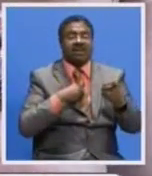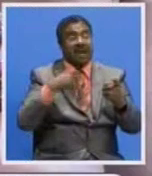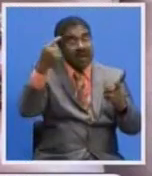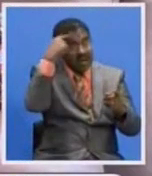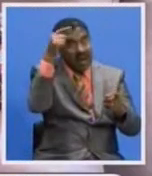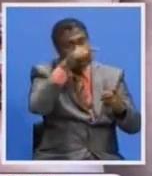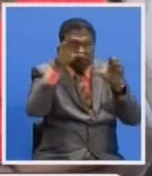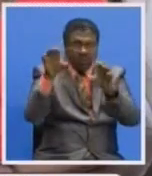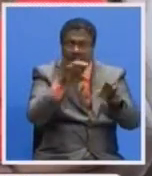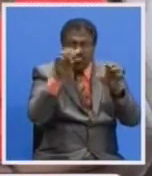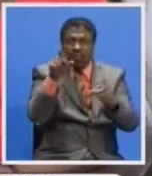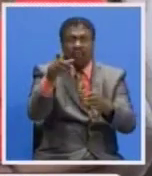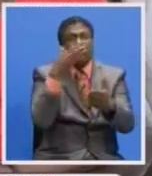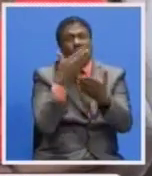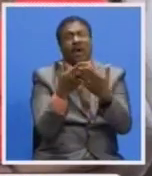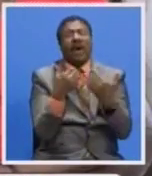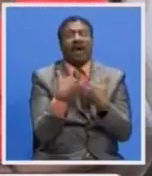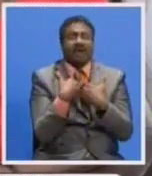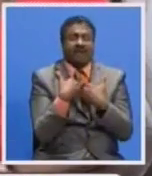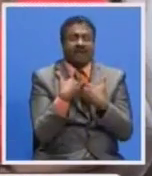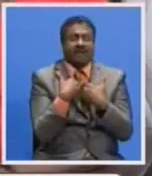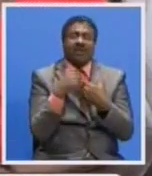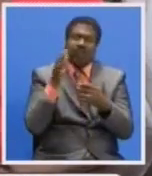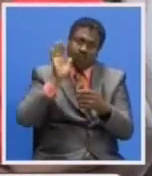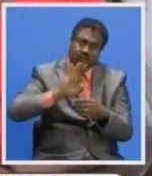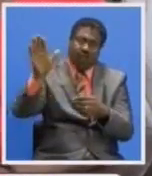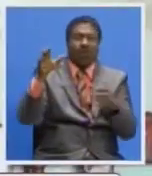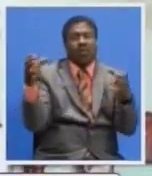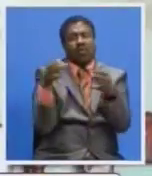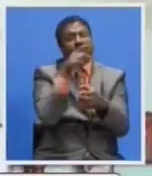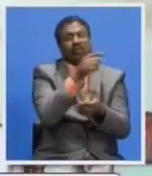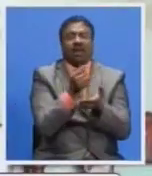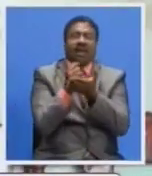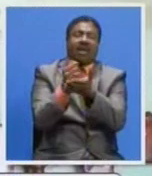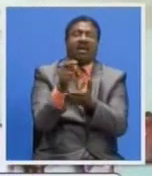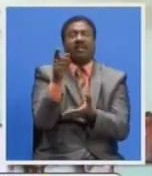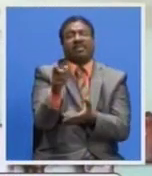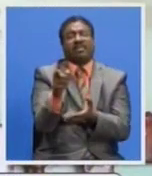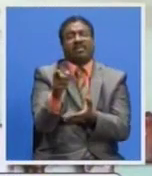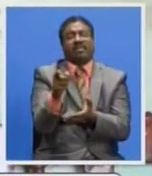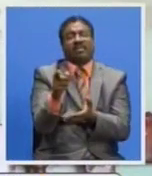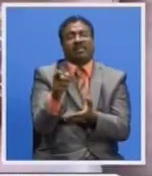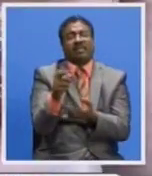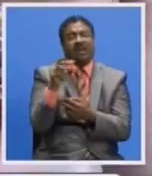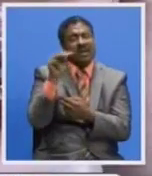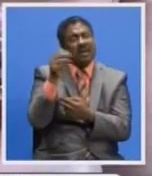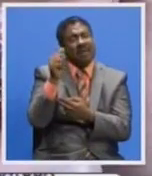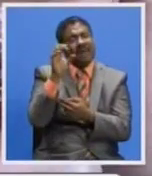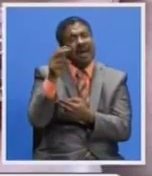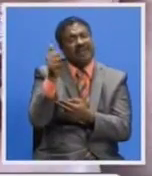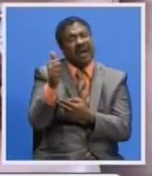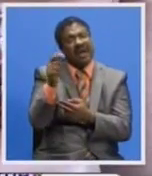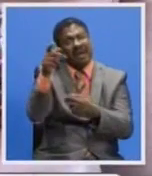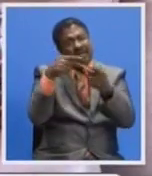is our property. The community at large in these 3 chiefdoms, Mapanza, Macha and Chikanta, where the line is cutting